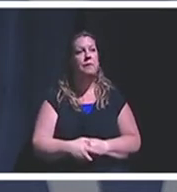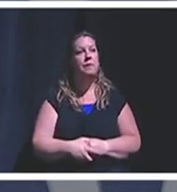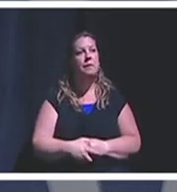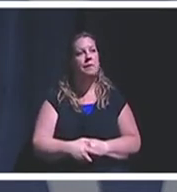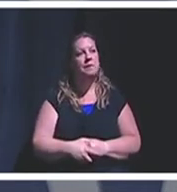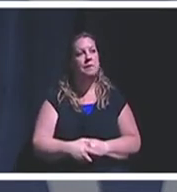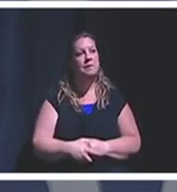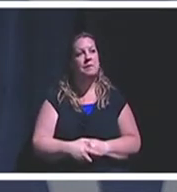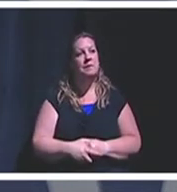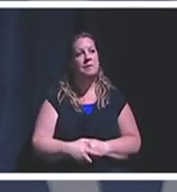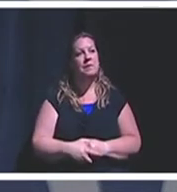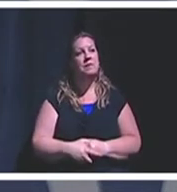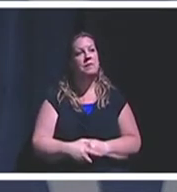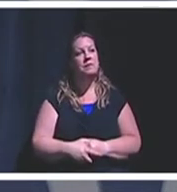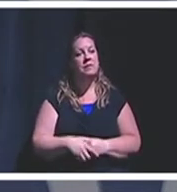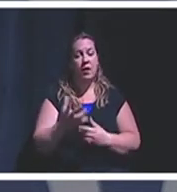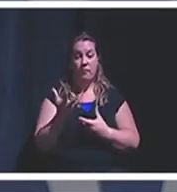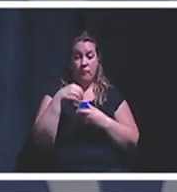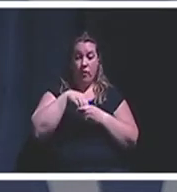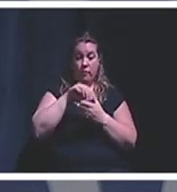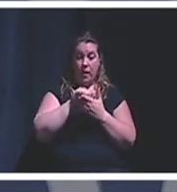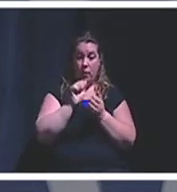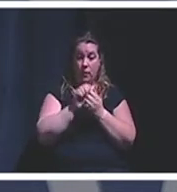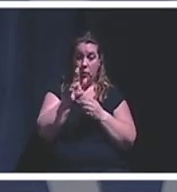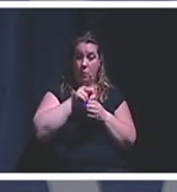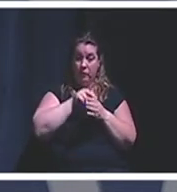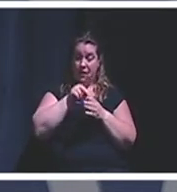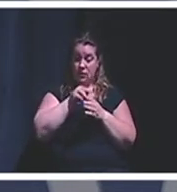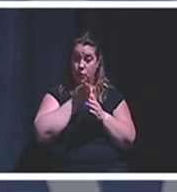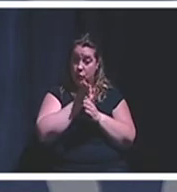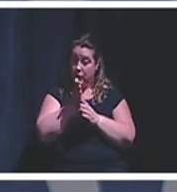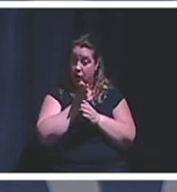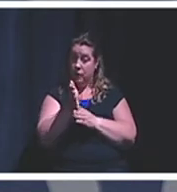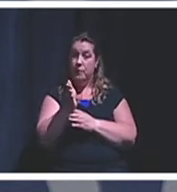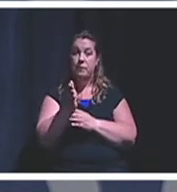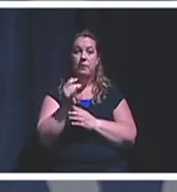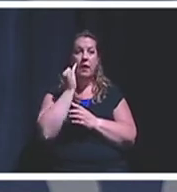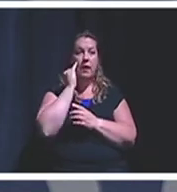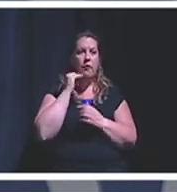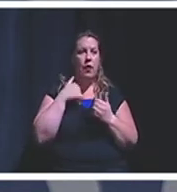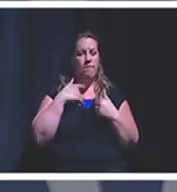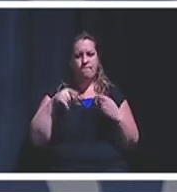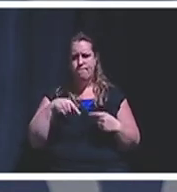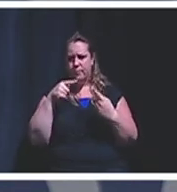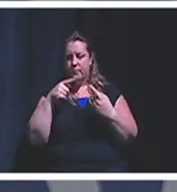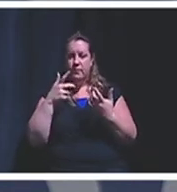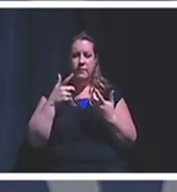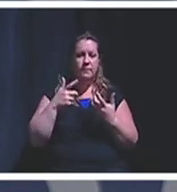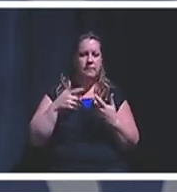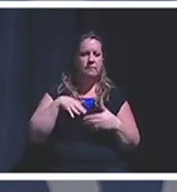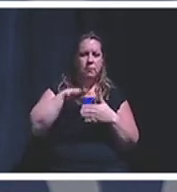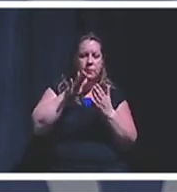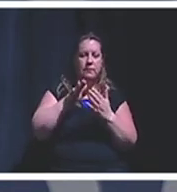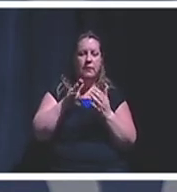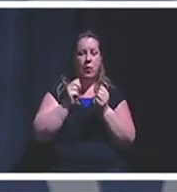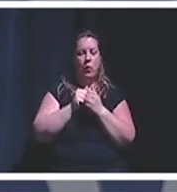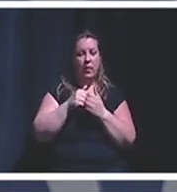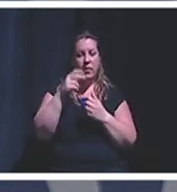Remember, if you treat your adversaries, clients, and colleagues with